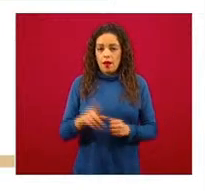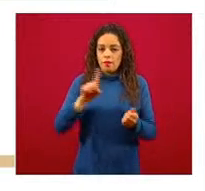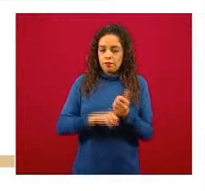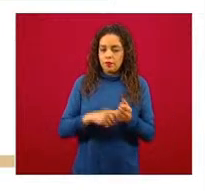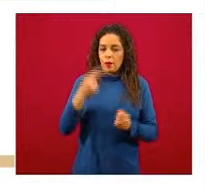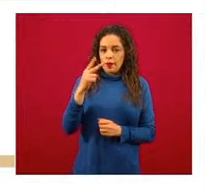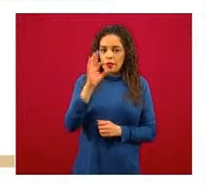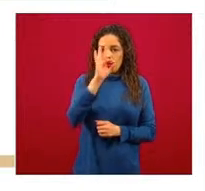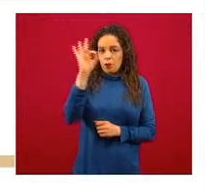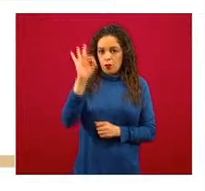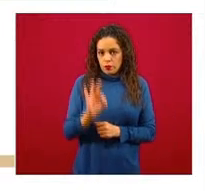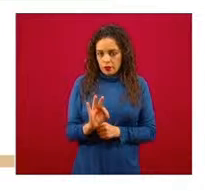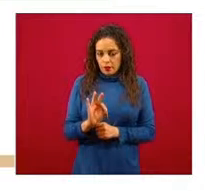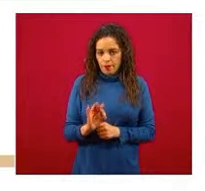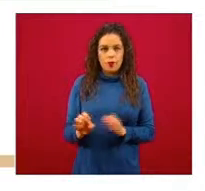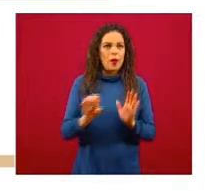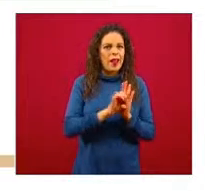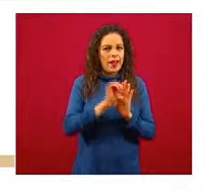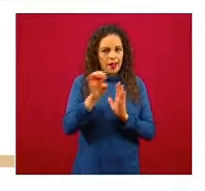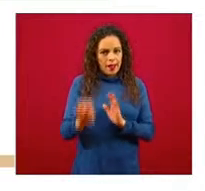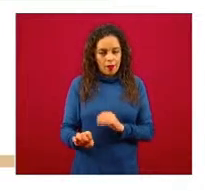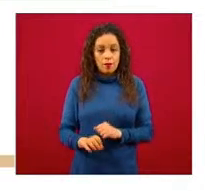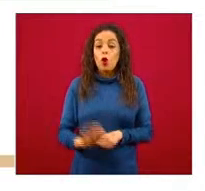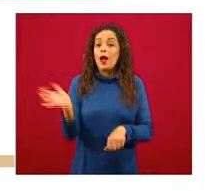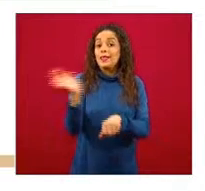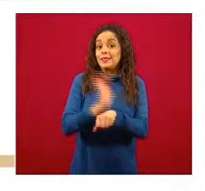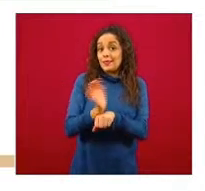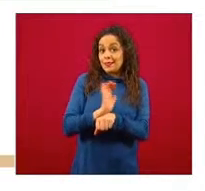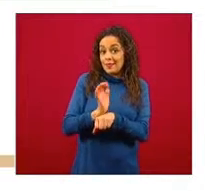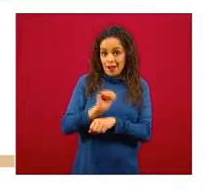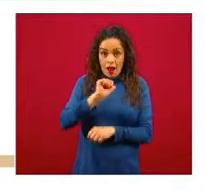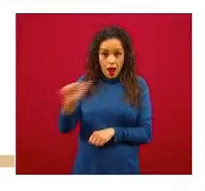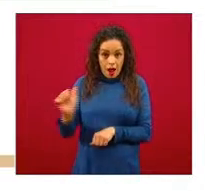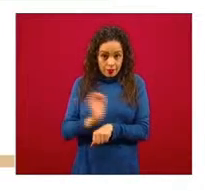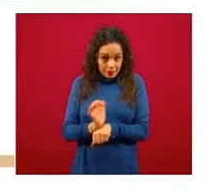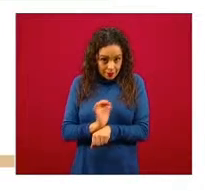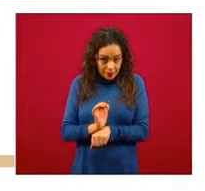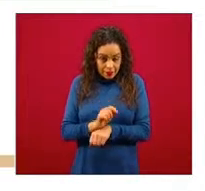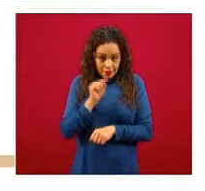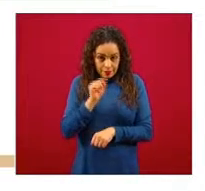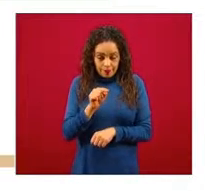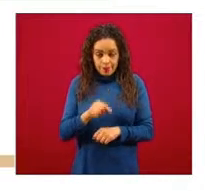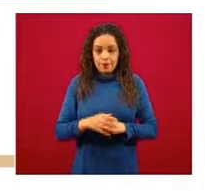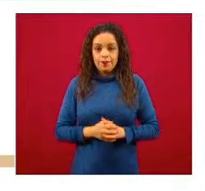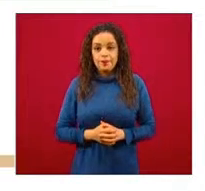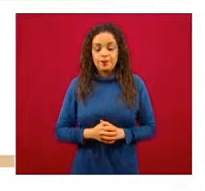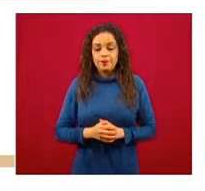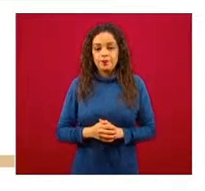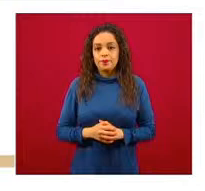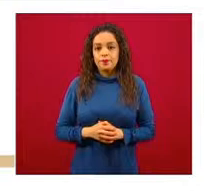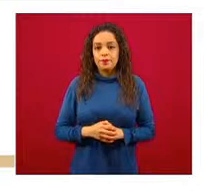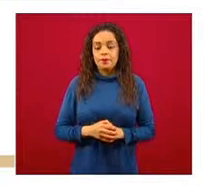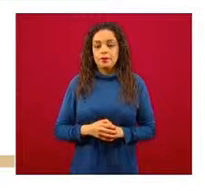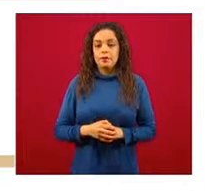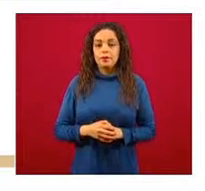activities will be allowed by 25%. For instance, movies.